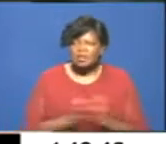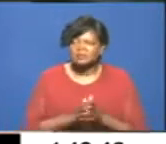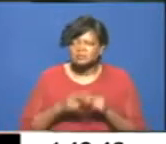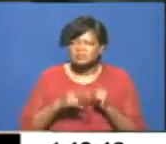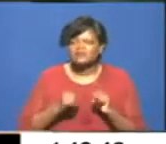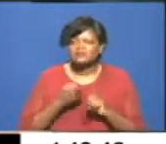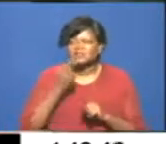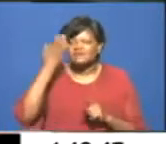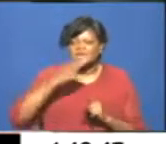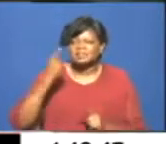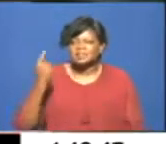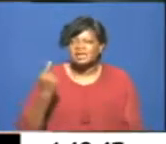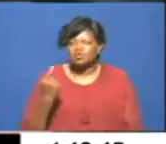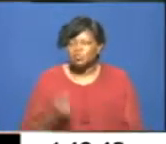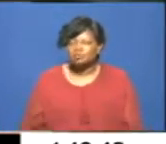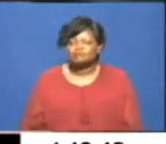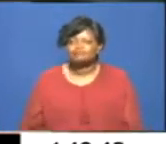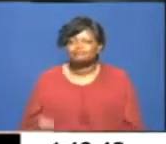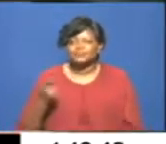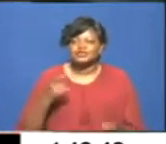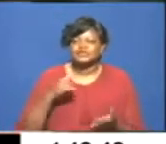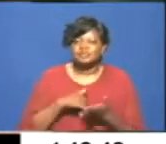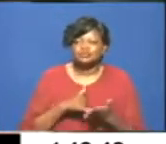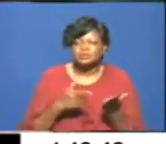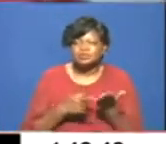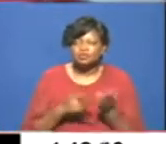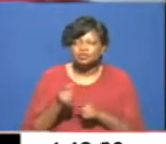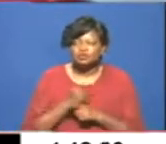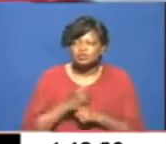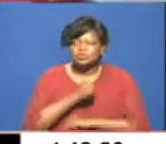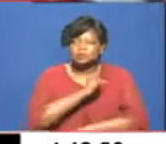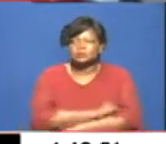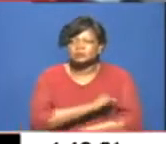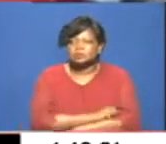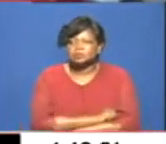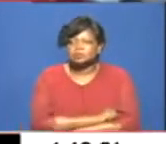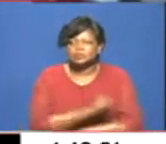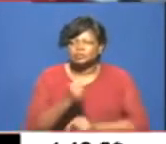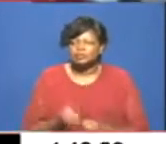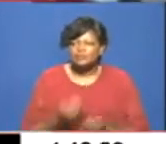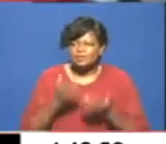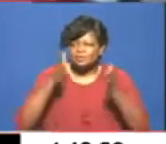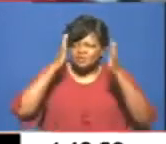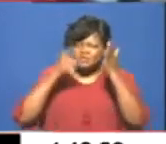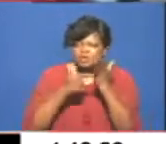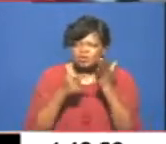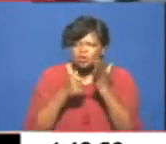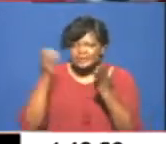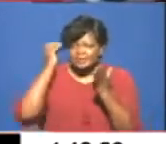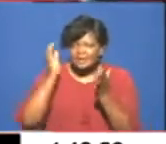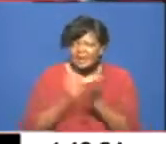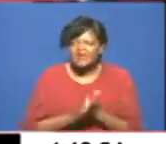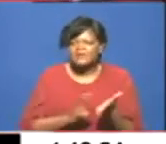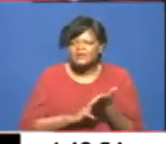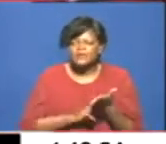phase alone. The complex includes a technical training academy to provide innovative technical education and vocational